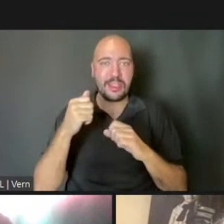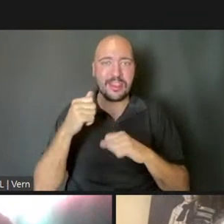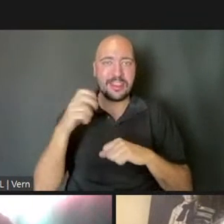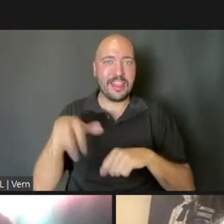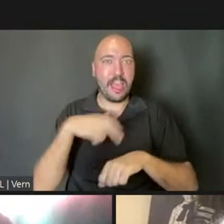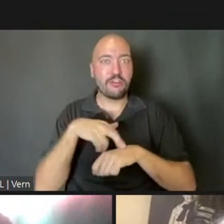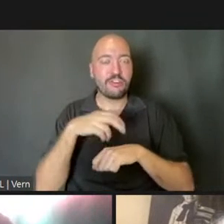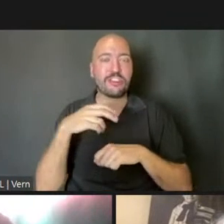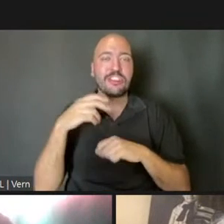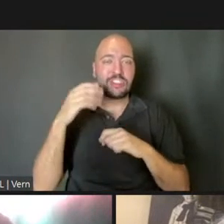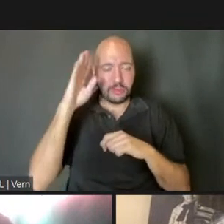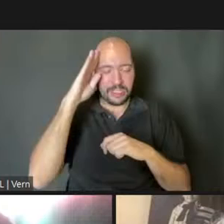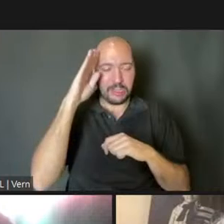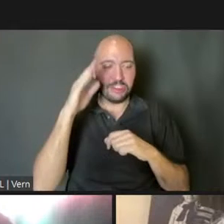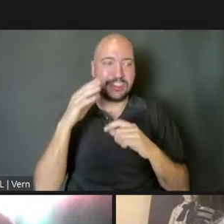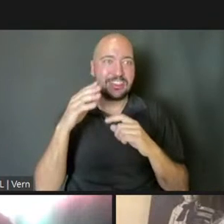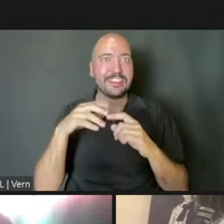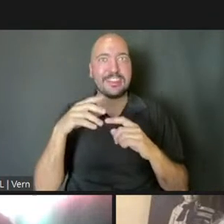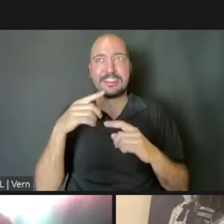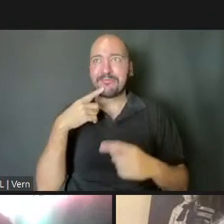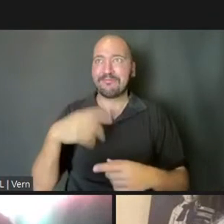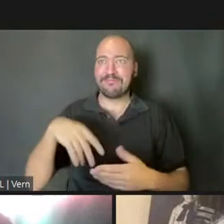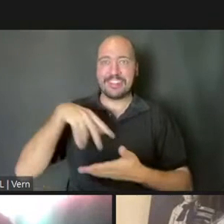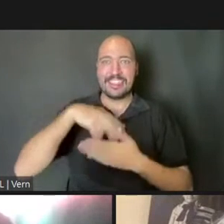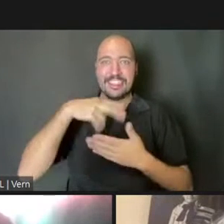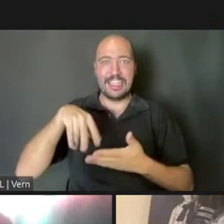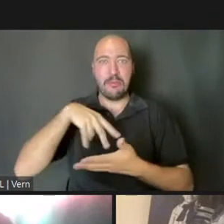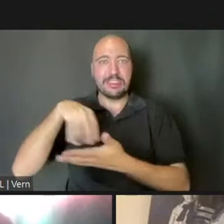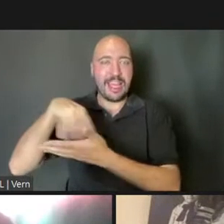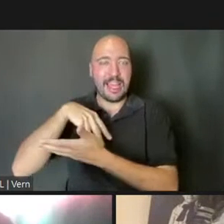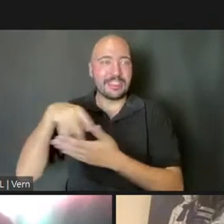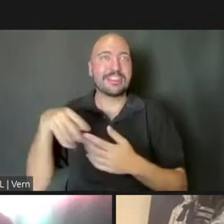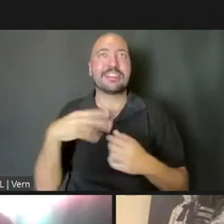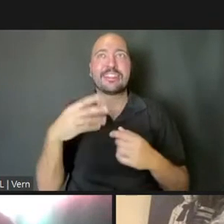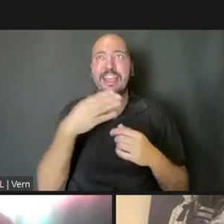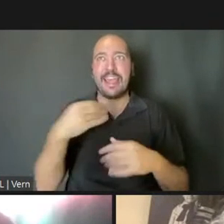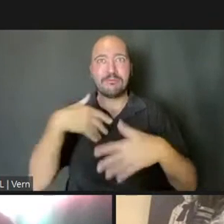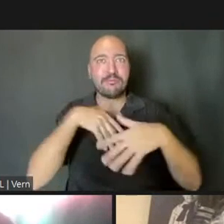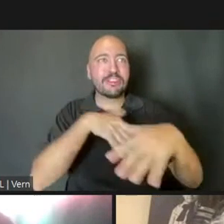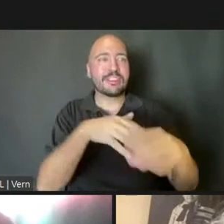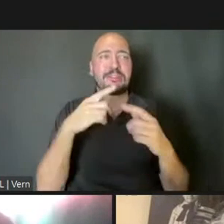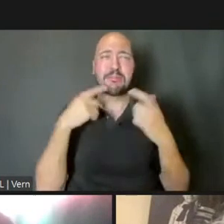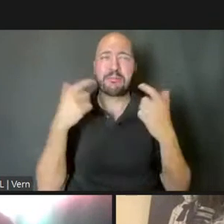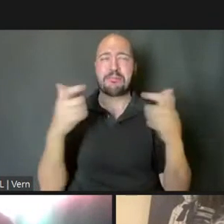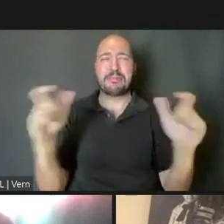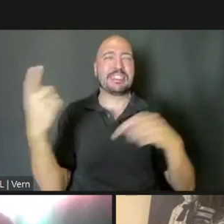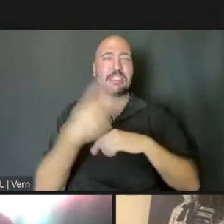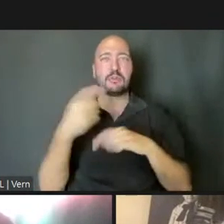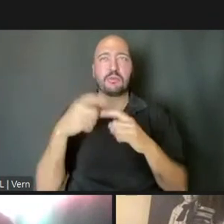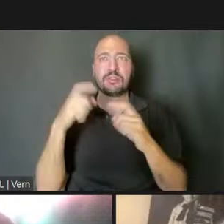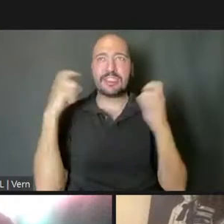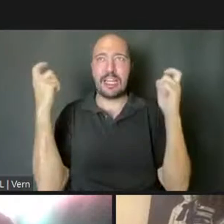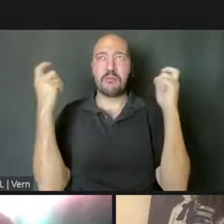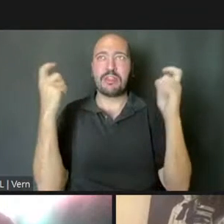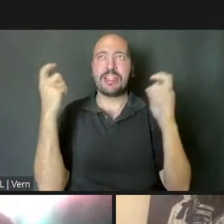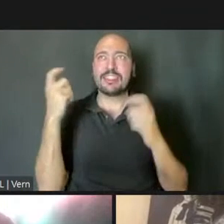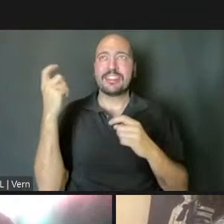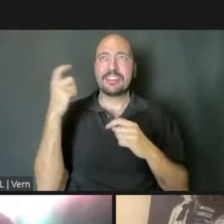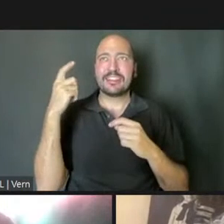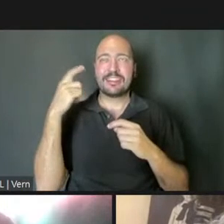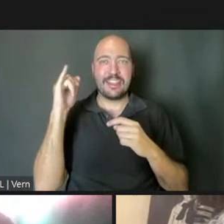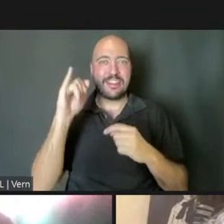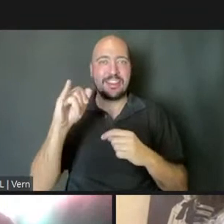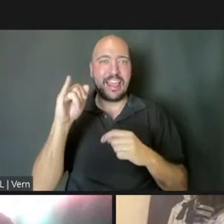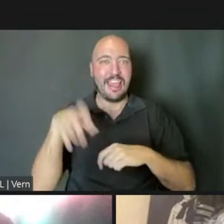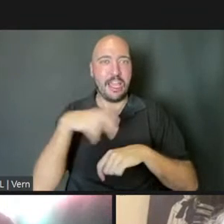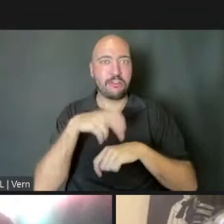main cultural event on the island. It's a big day to celebrate Irish heritage. But as I grew older, this event